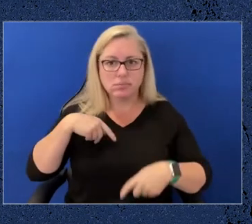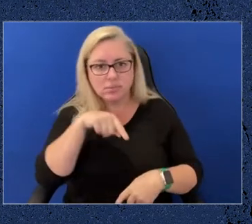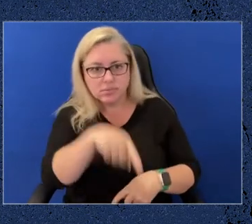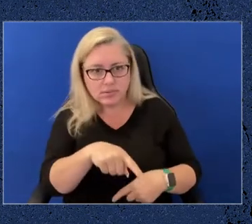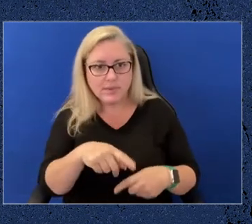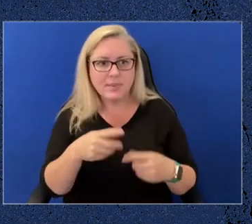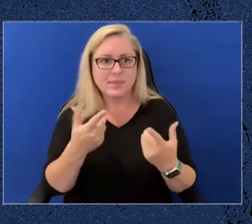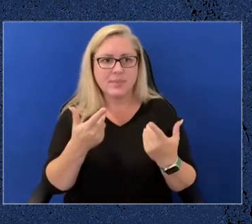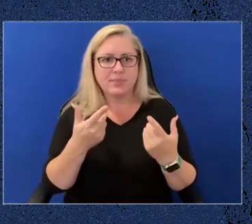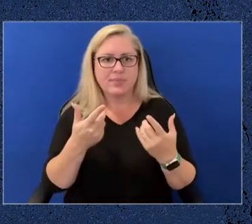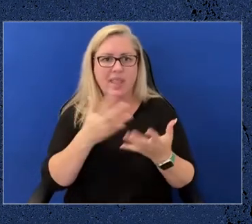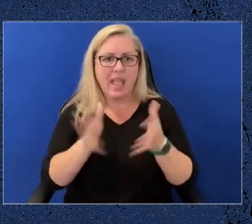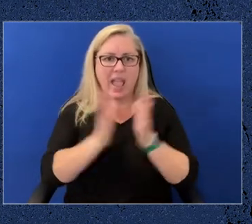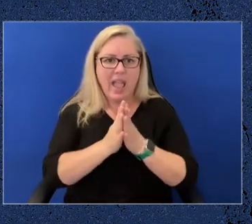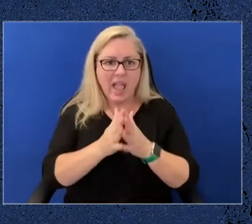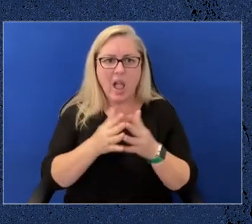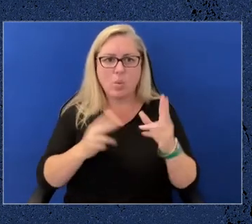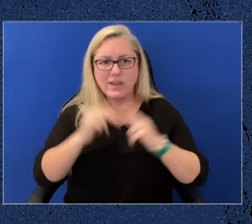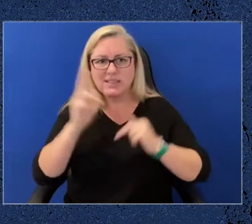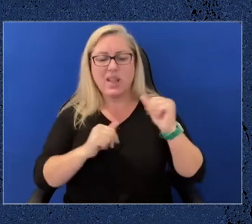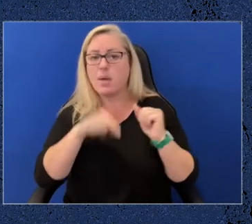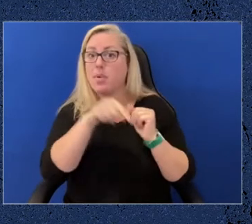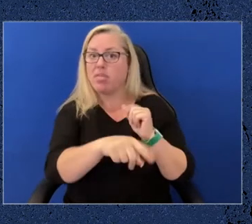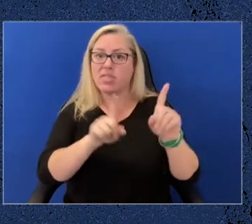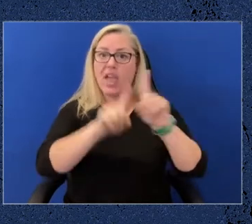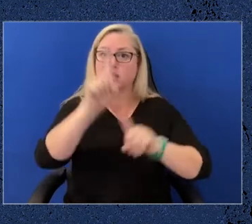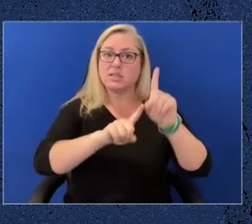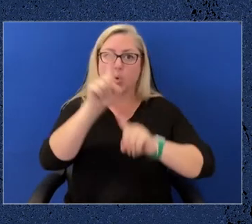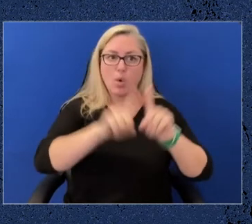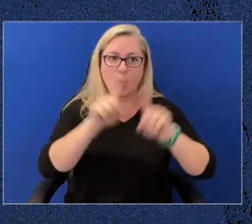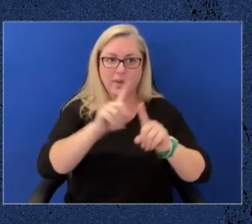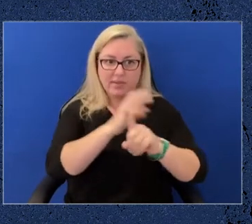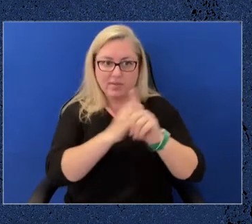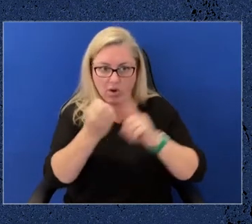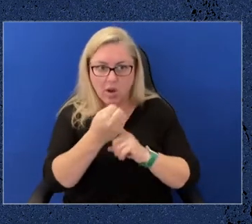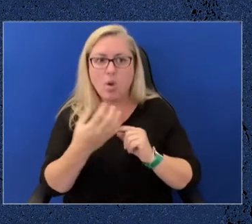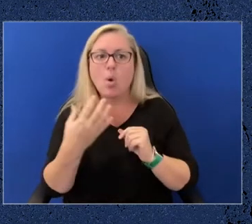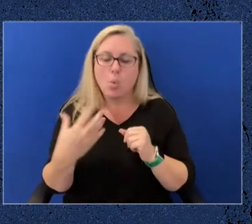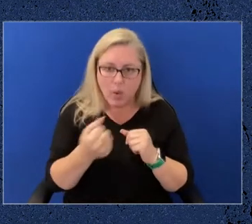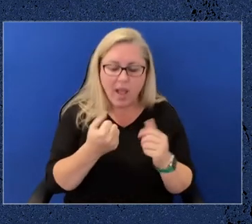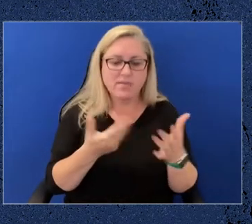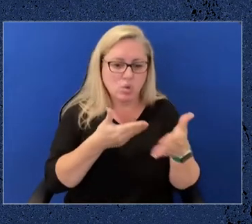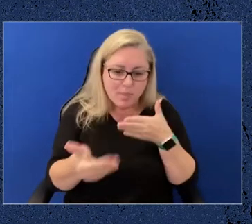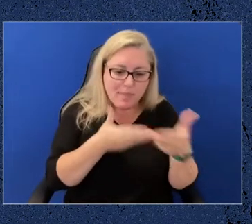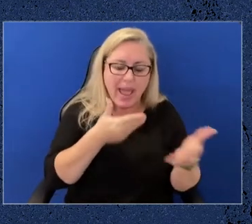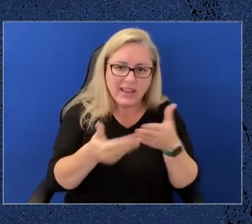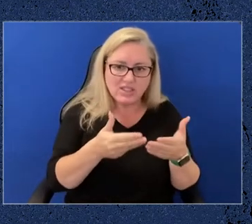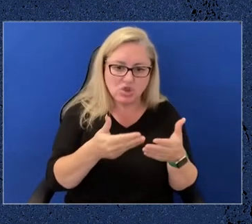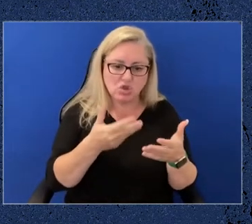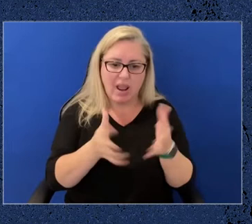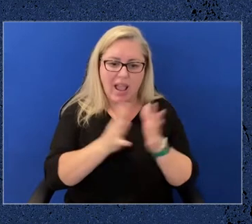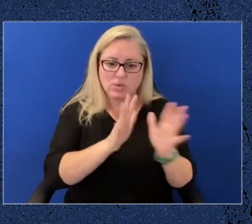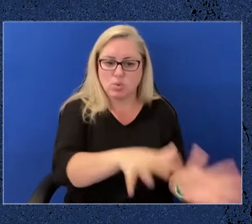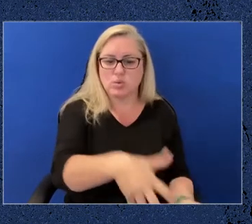because of the way we've developed urban environments, we can't just rip up all the concrete. There will be some management required. But to totally engineer the